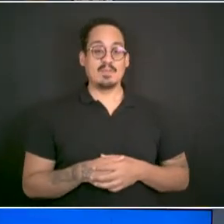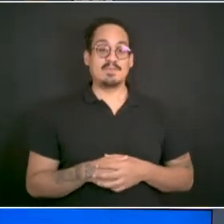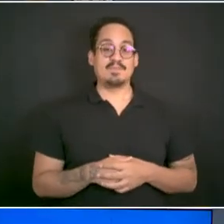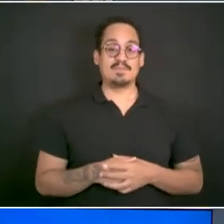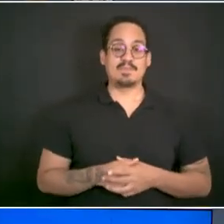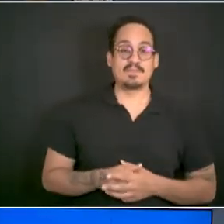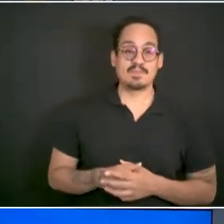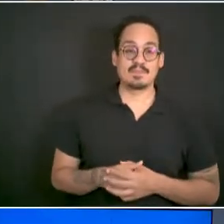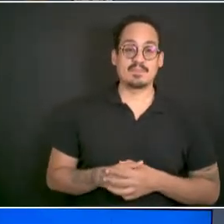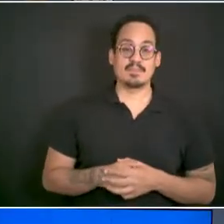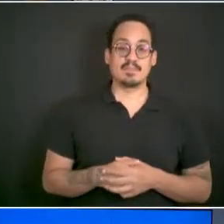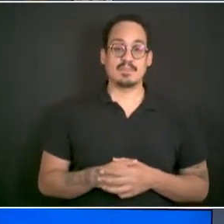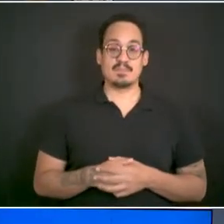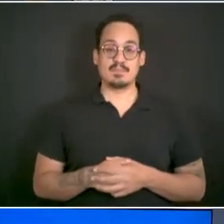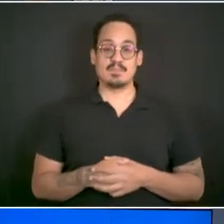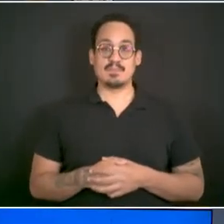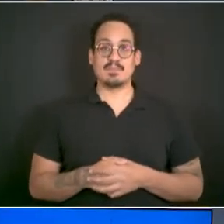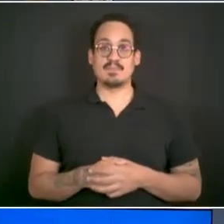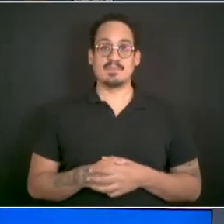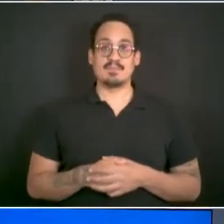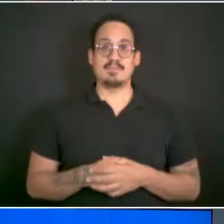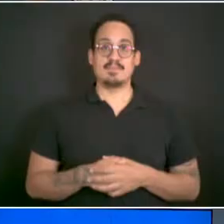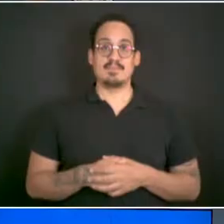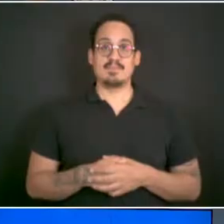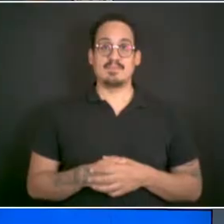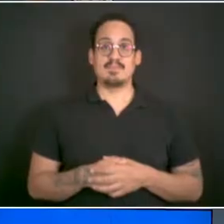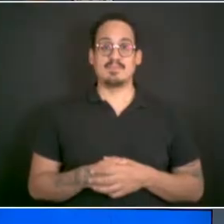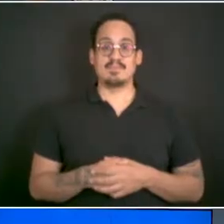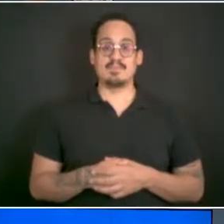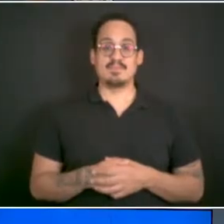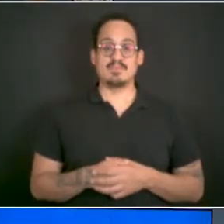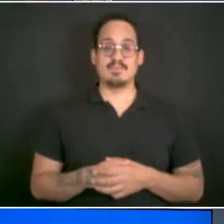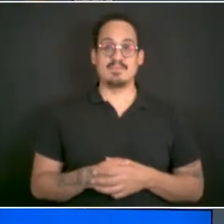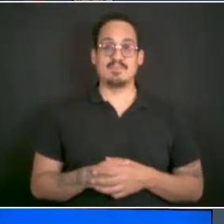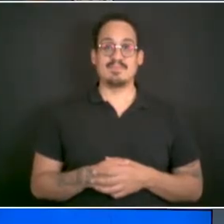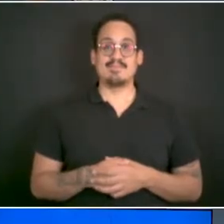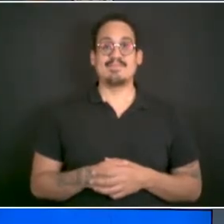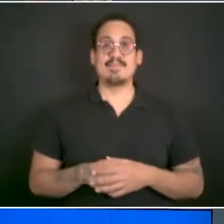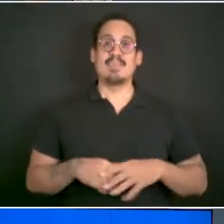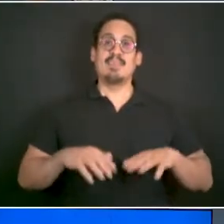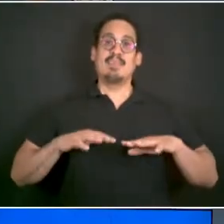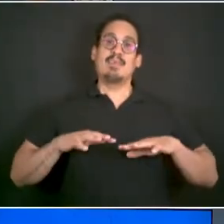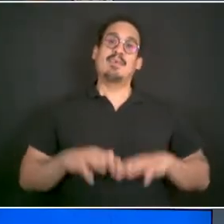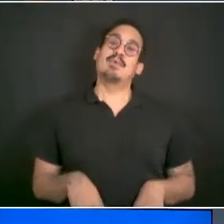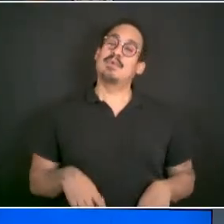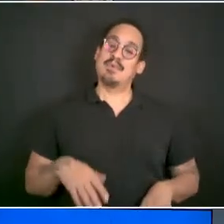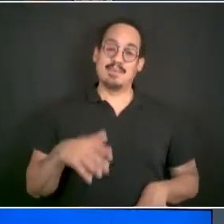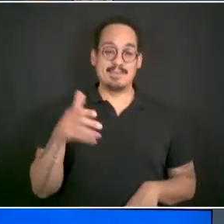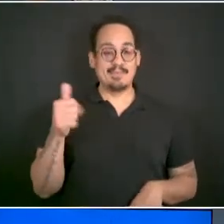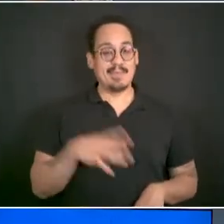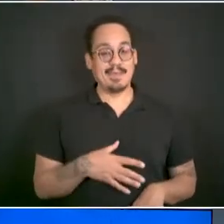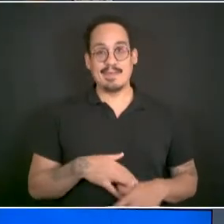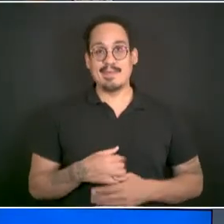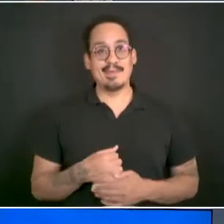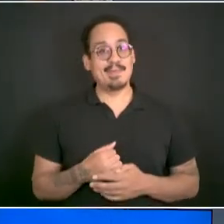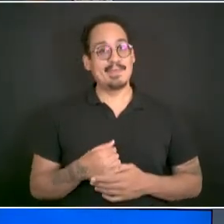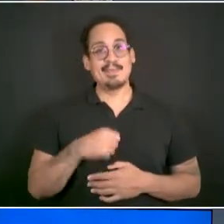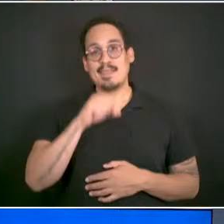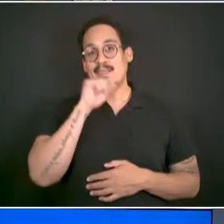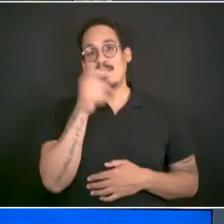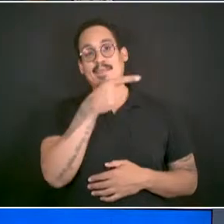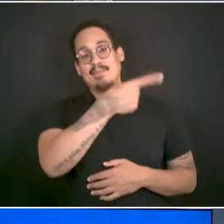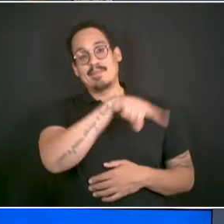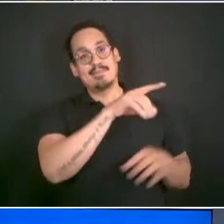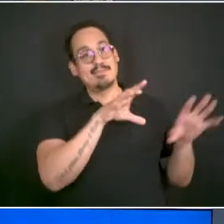You be nice to us. Yes, exactly. Oh, man. Love this crew. Although I don't have